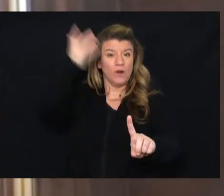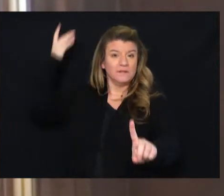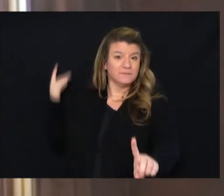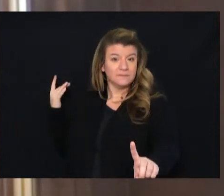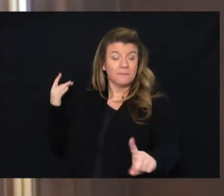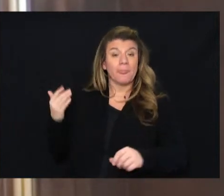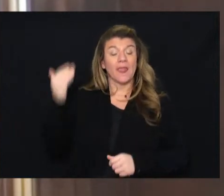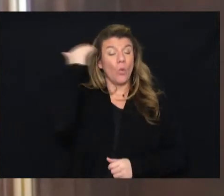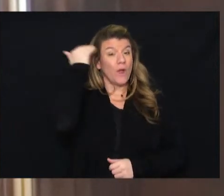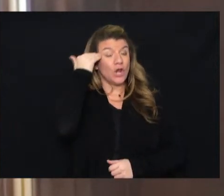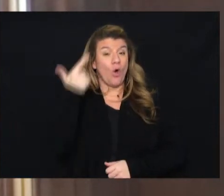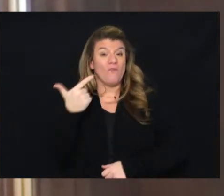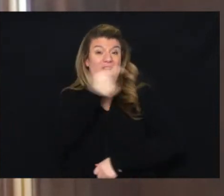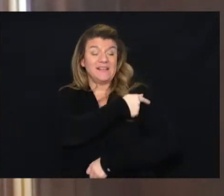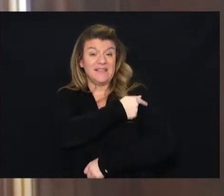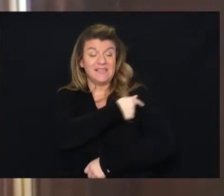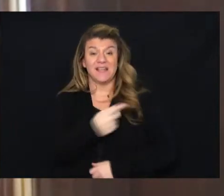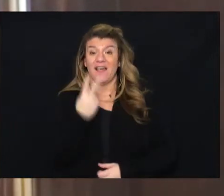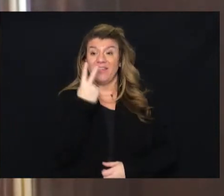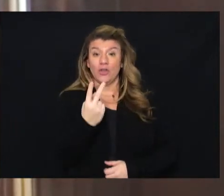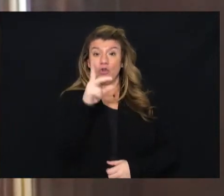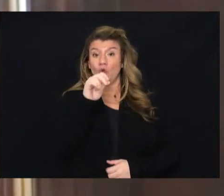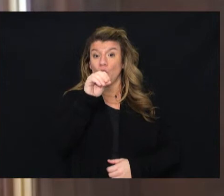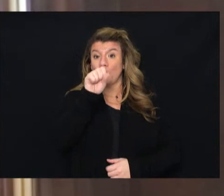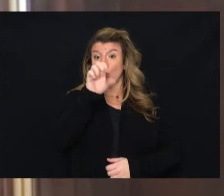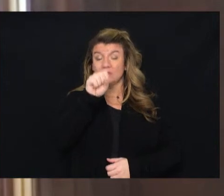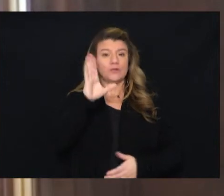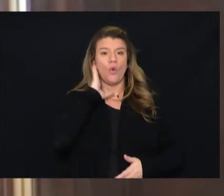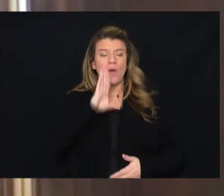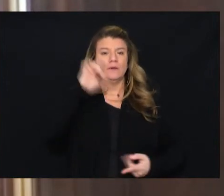vaccines, particularly the 2 doses, start to